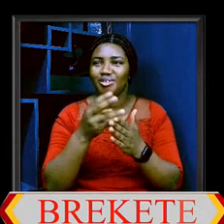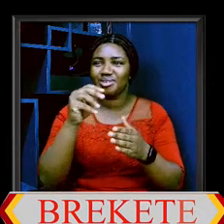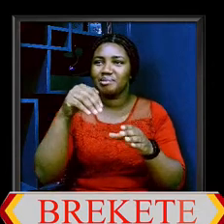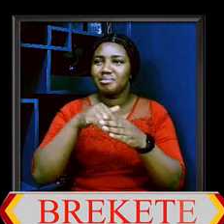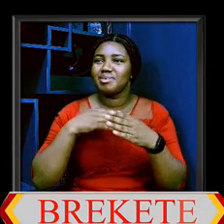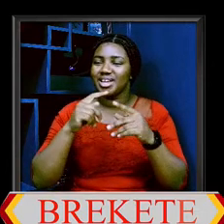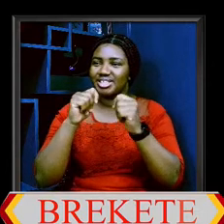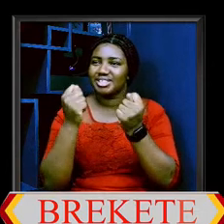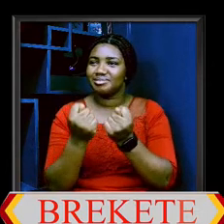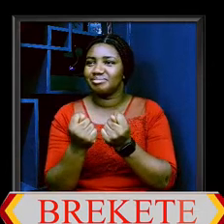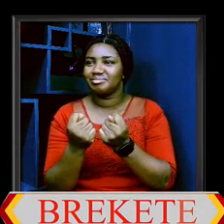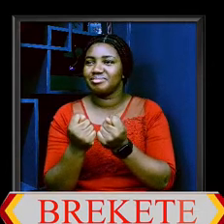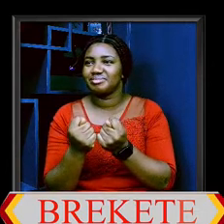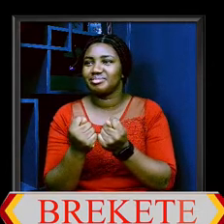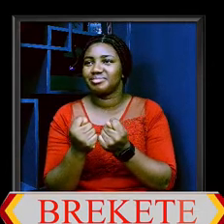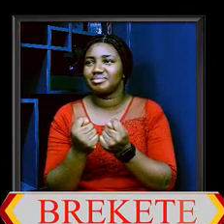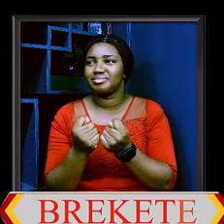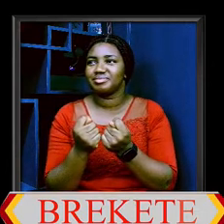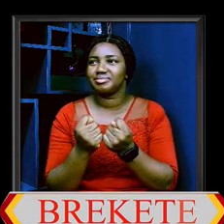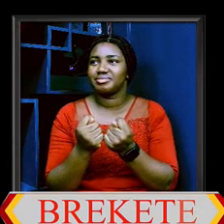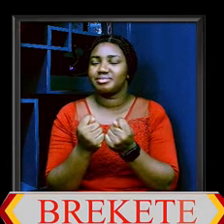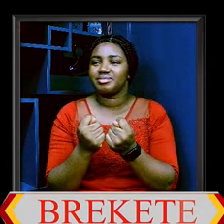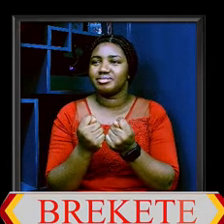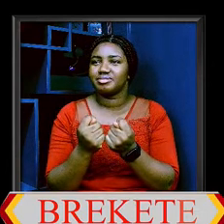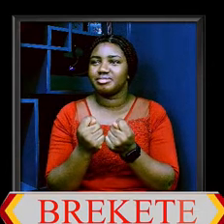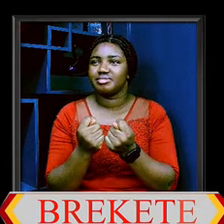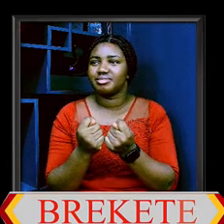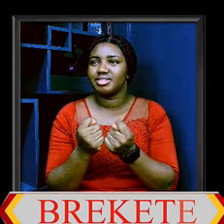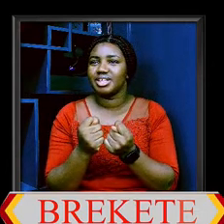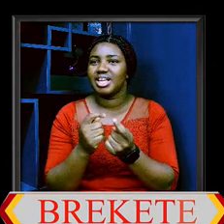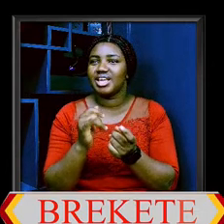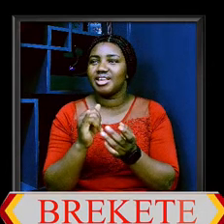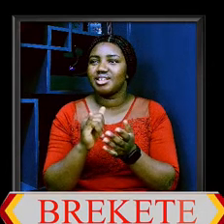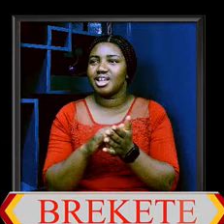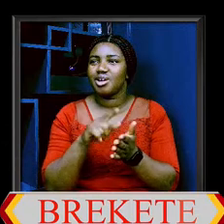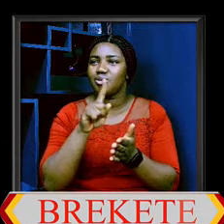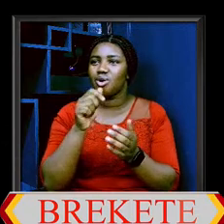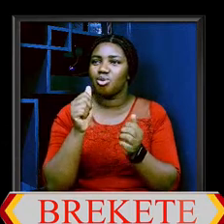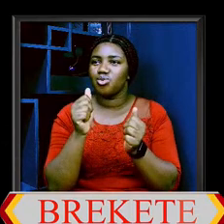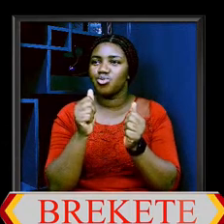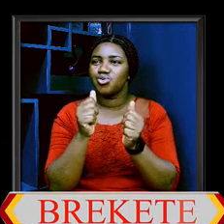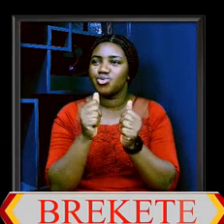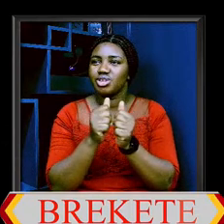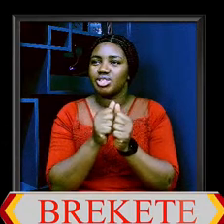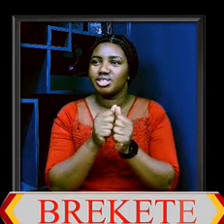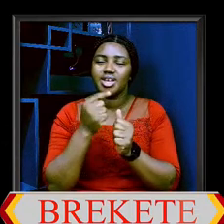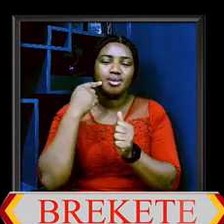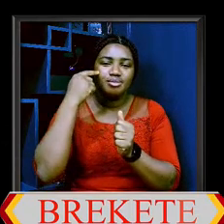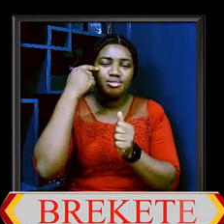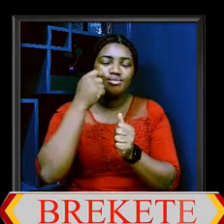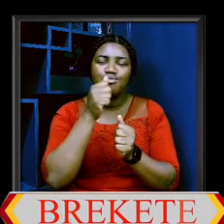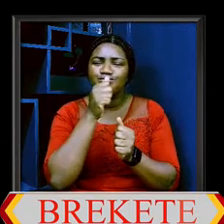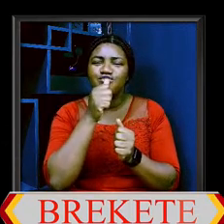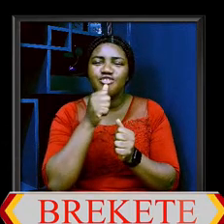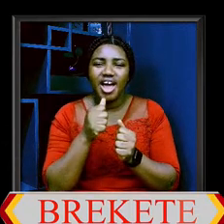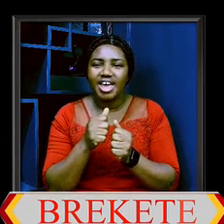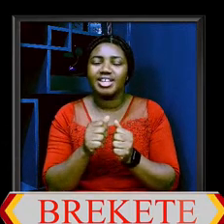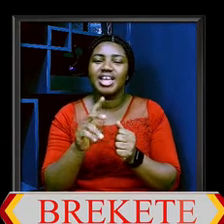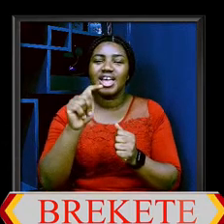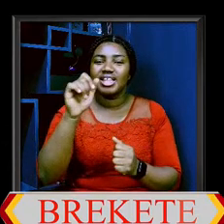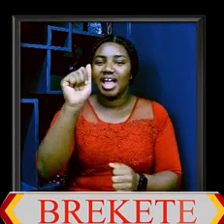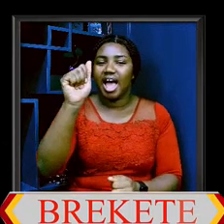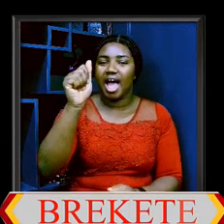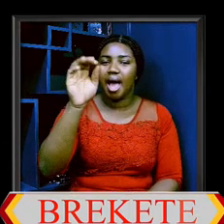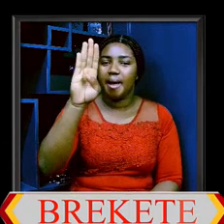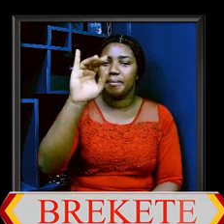you H this one this this one we get DMO very quiet tabita God bless you which